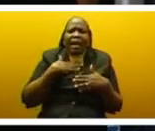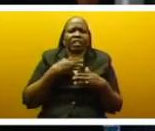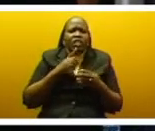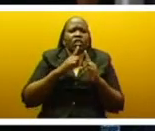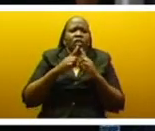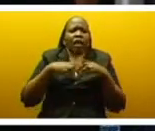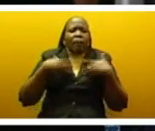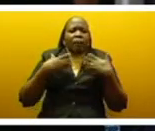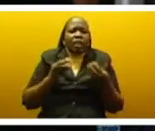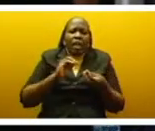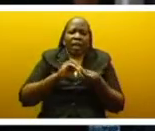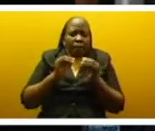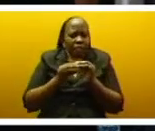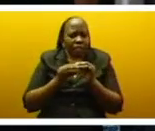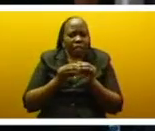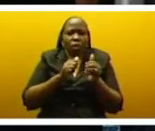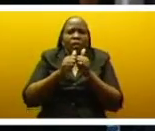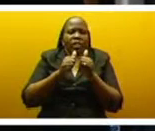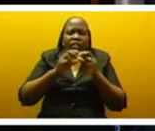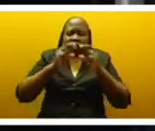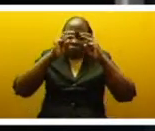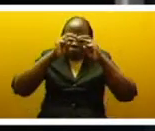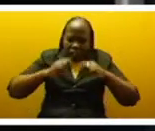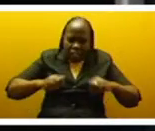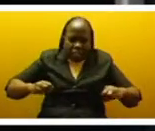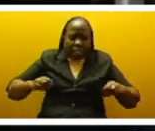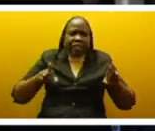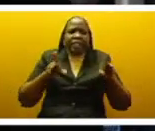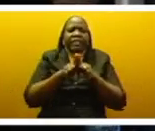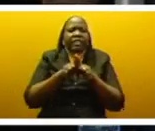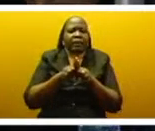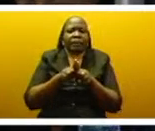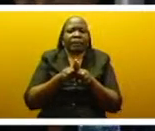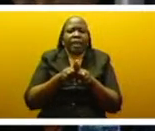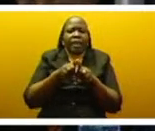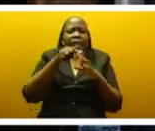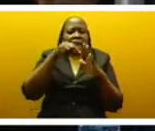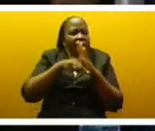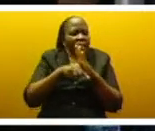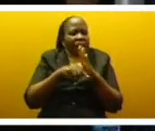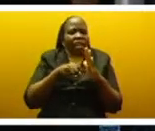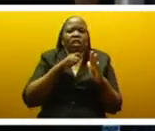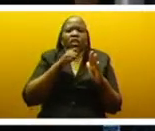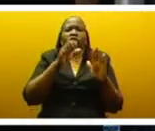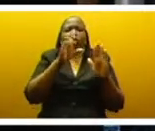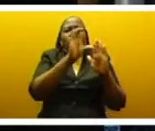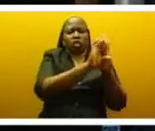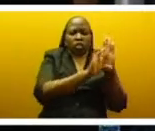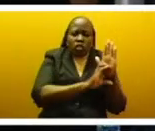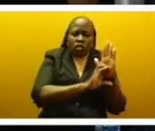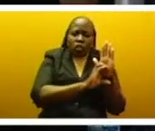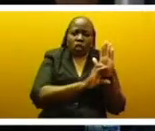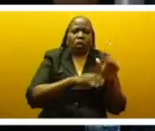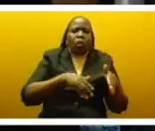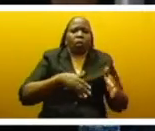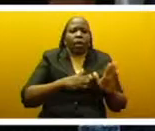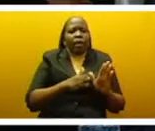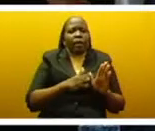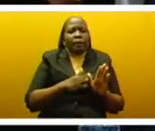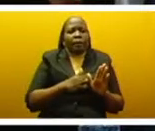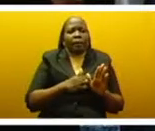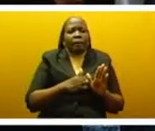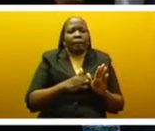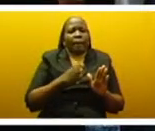have been verified or quote-unquote tallied in an unconstitutional matter. Our learned senior, I think